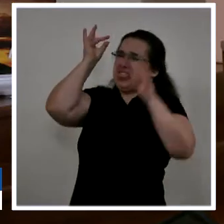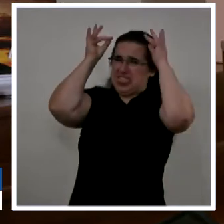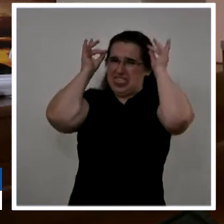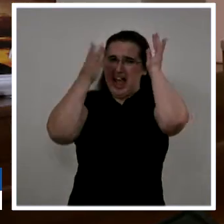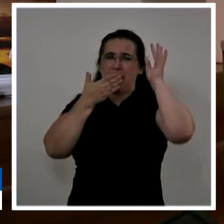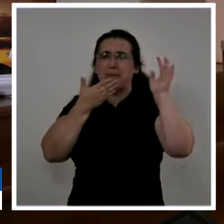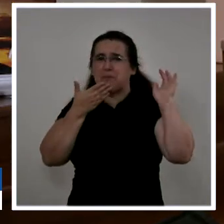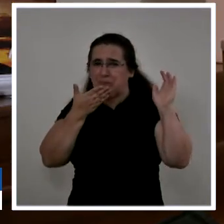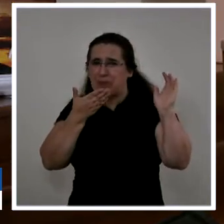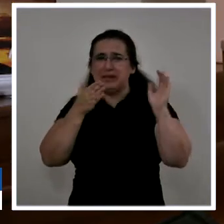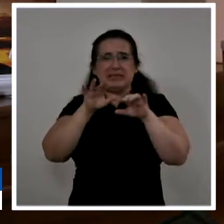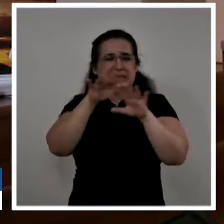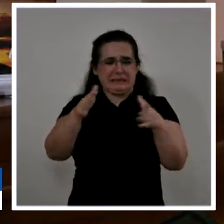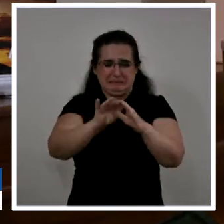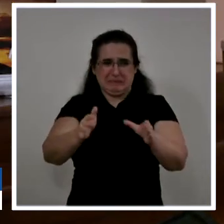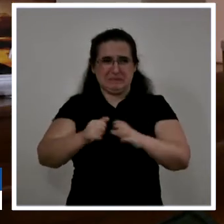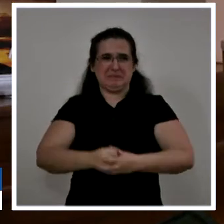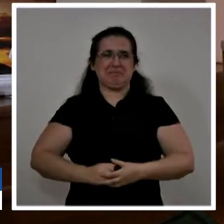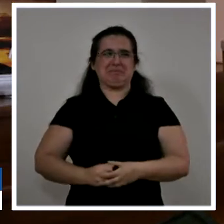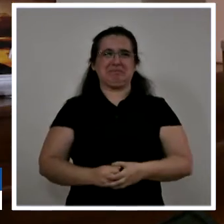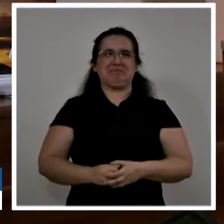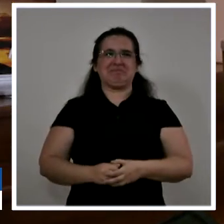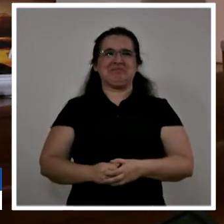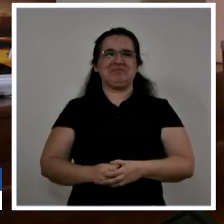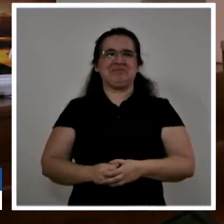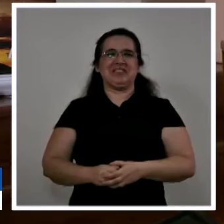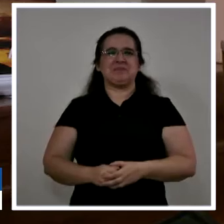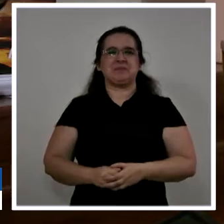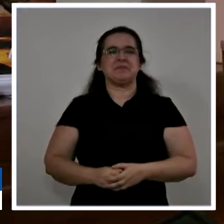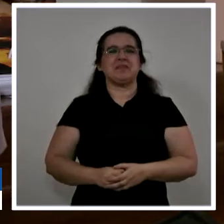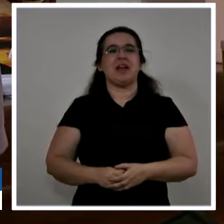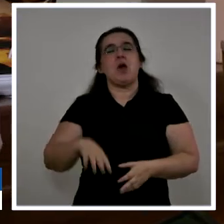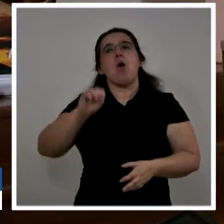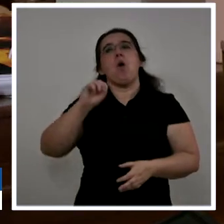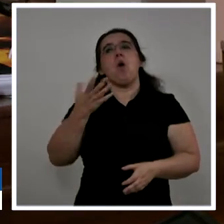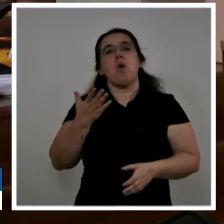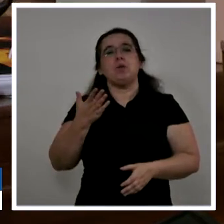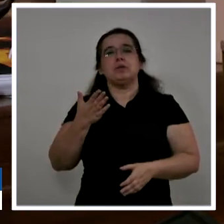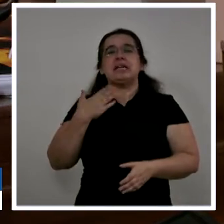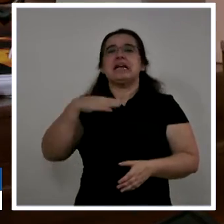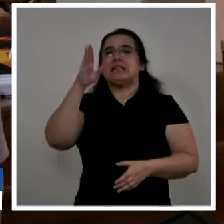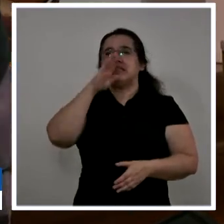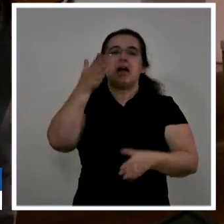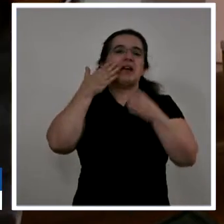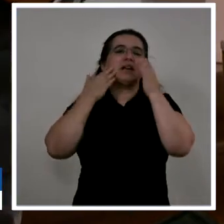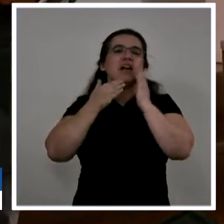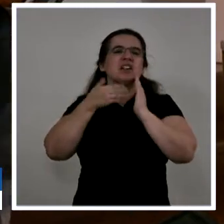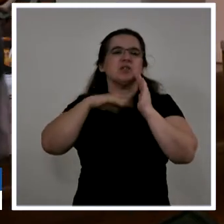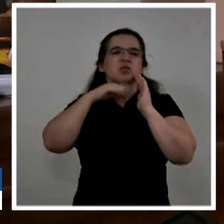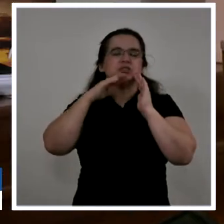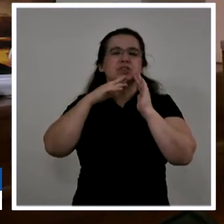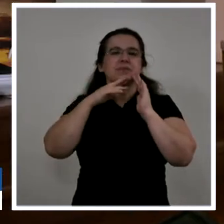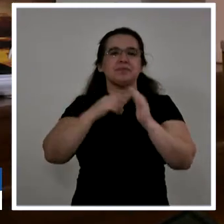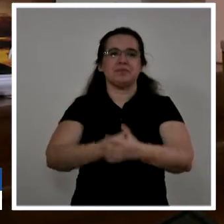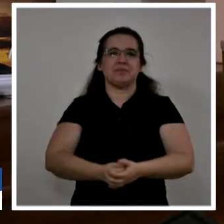Yuck! Or if there was a spot on my face. Ou por exemplo, se eu tinha a cara estava suja com alguma coisa. My mom would lick